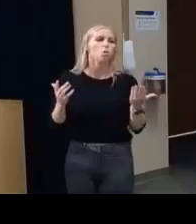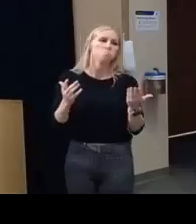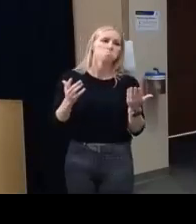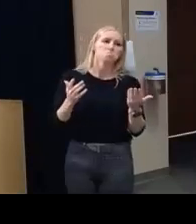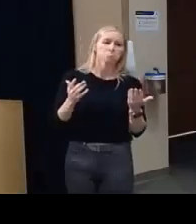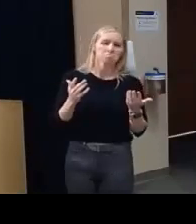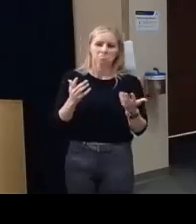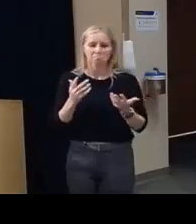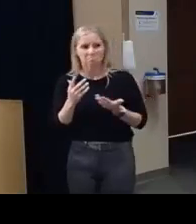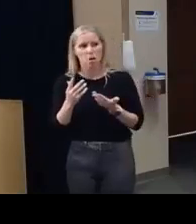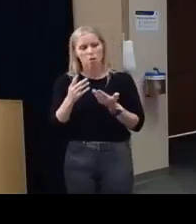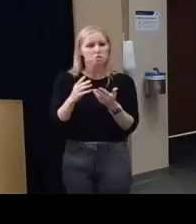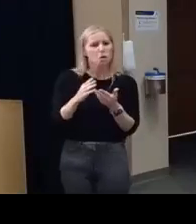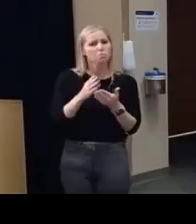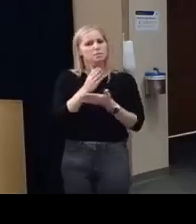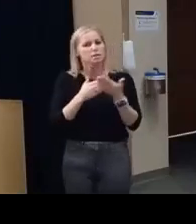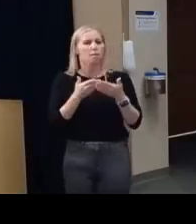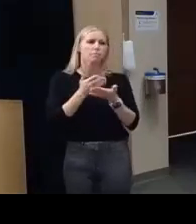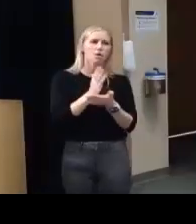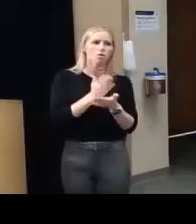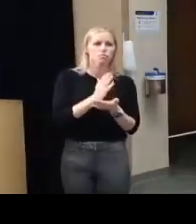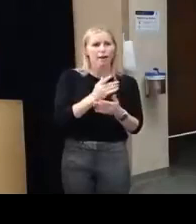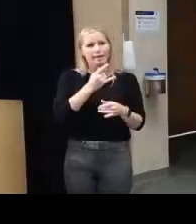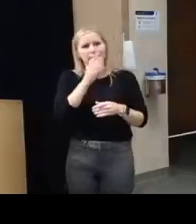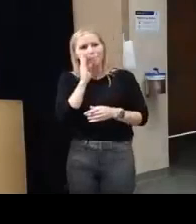abstinence in mind either. So